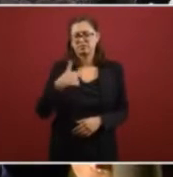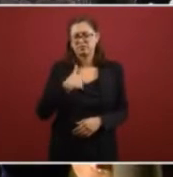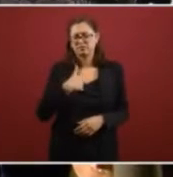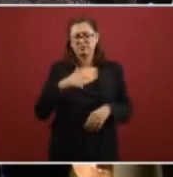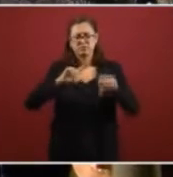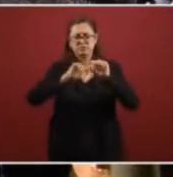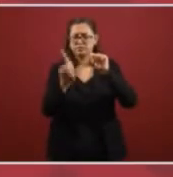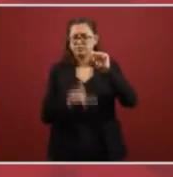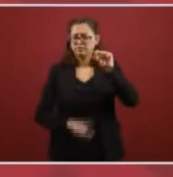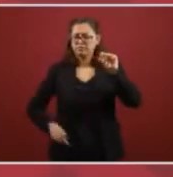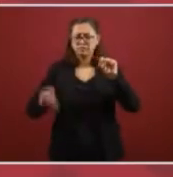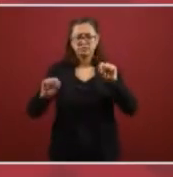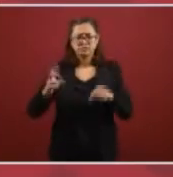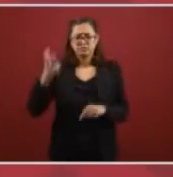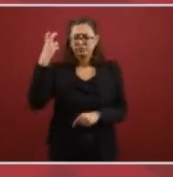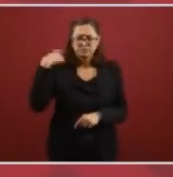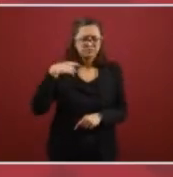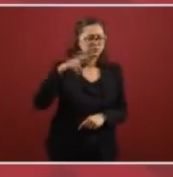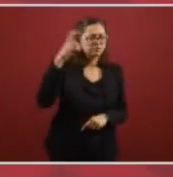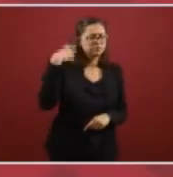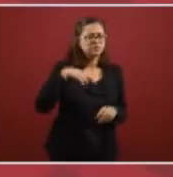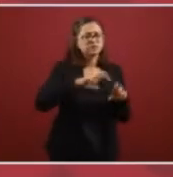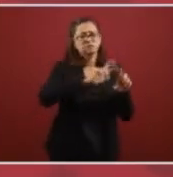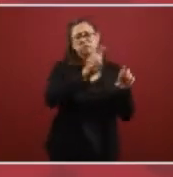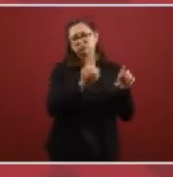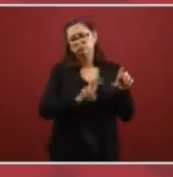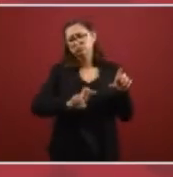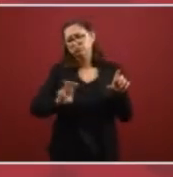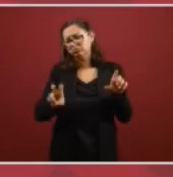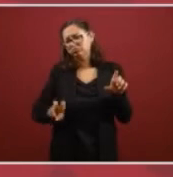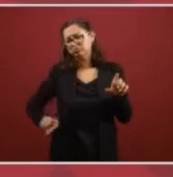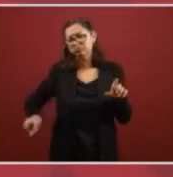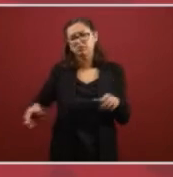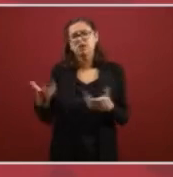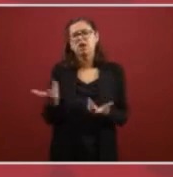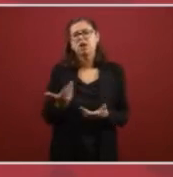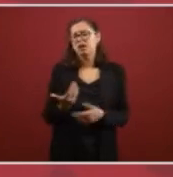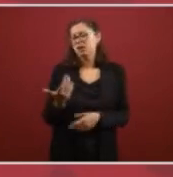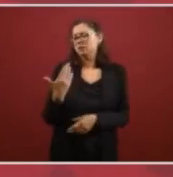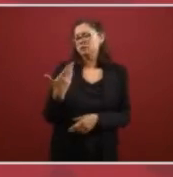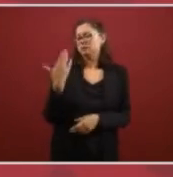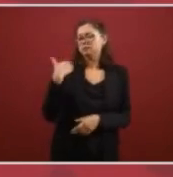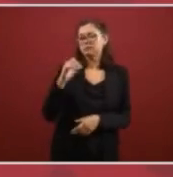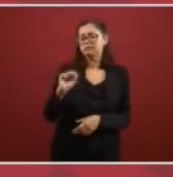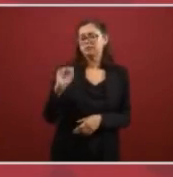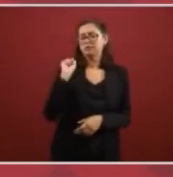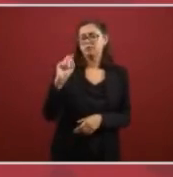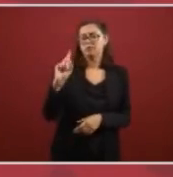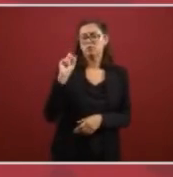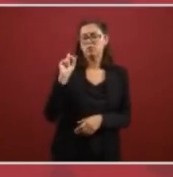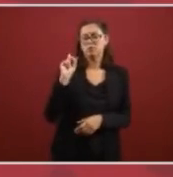I continue to go throughout the country. And this weekend I was in Oaxaca,